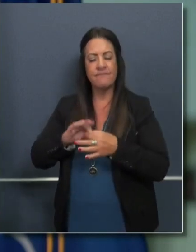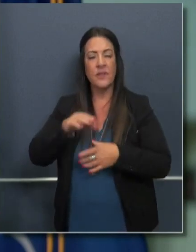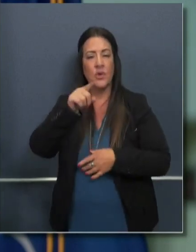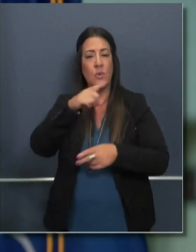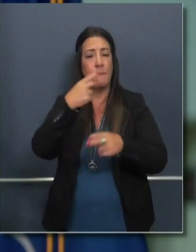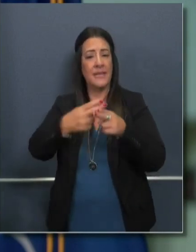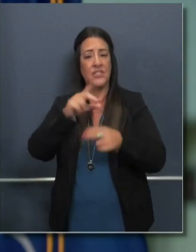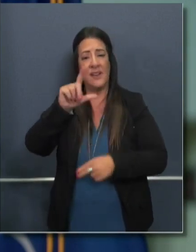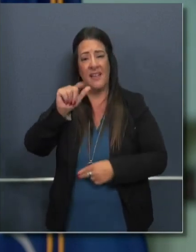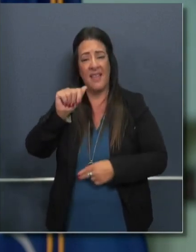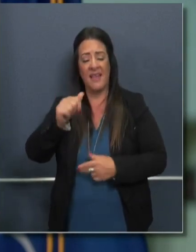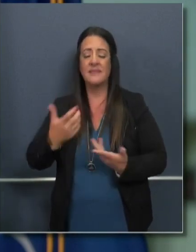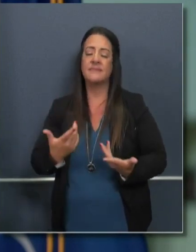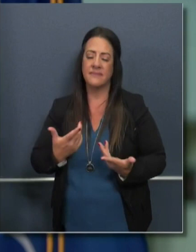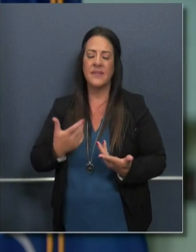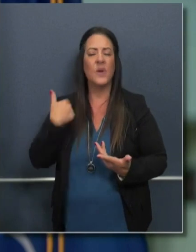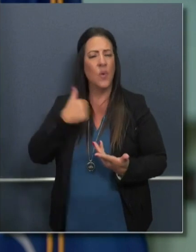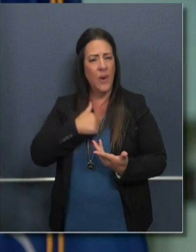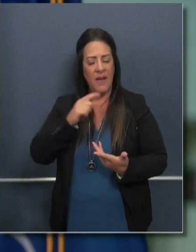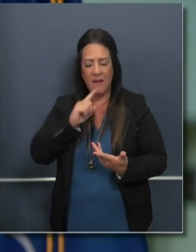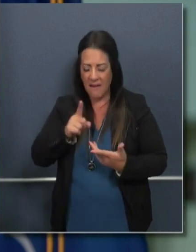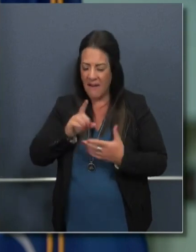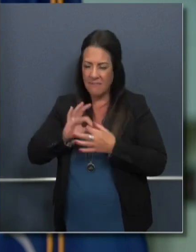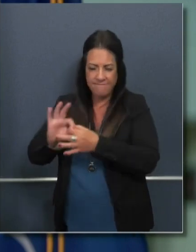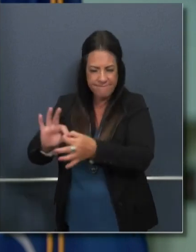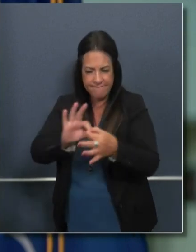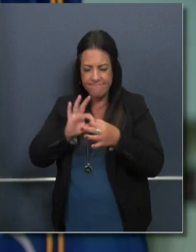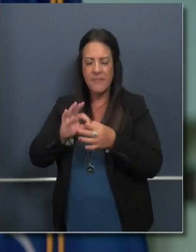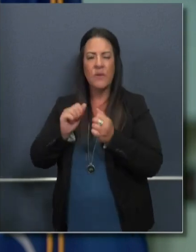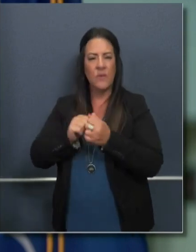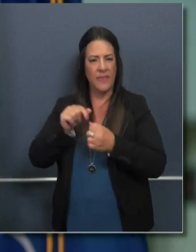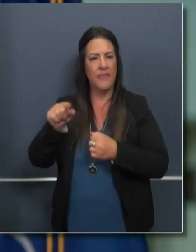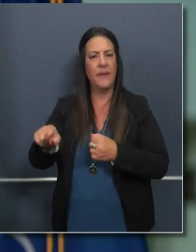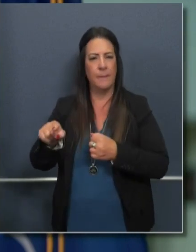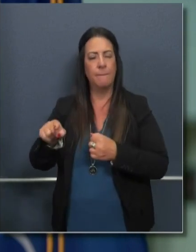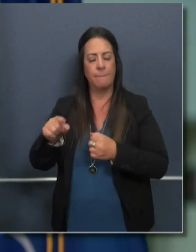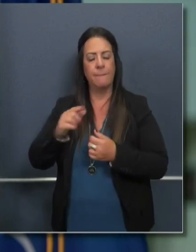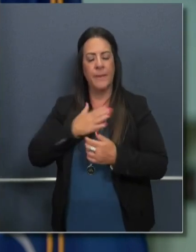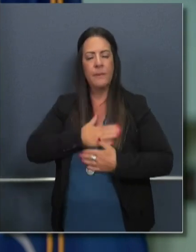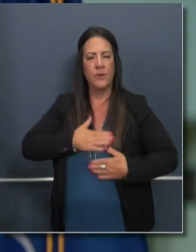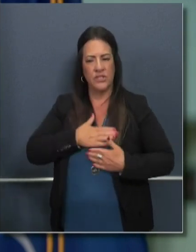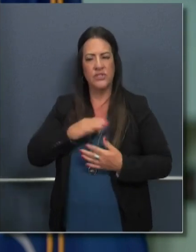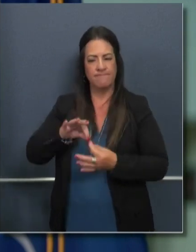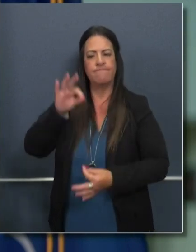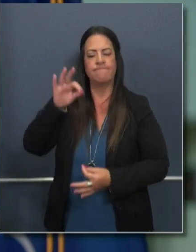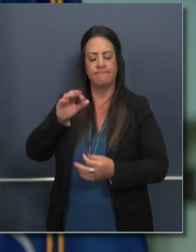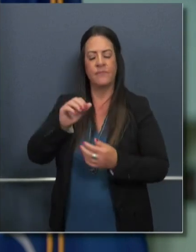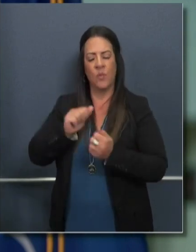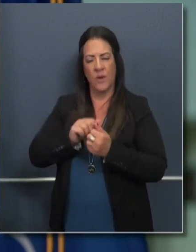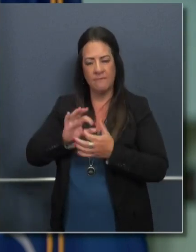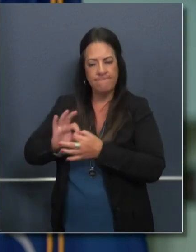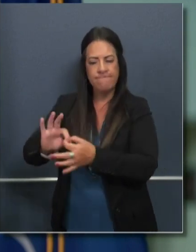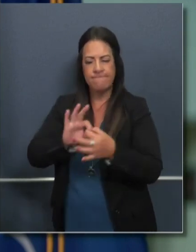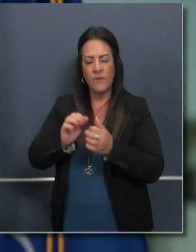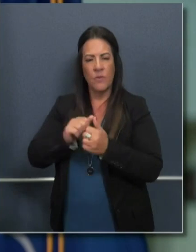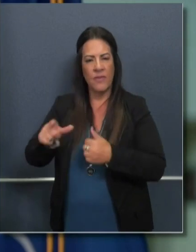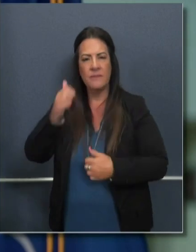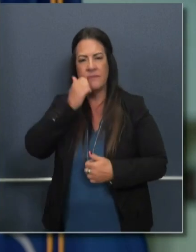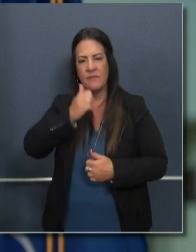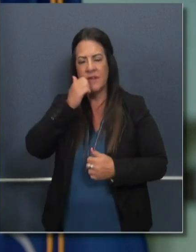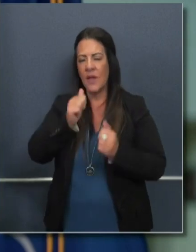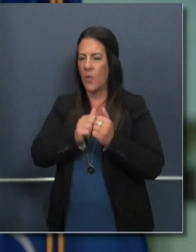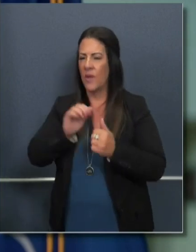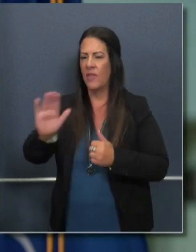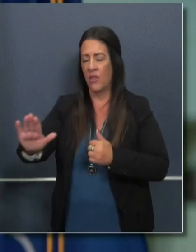I can assure you that spirit of collaboration is very much present in our day-to-day conversations with